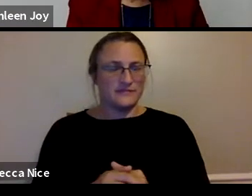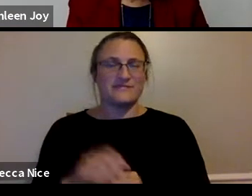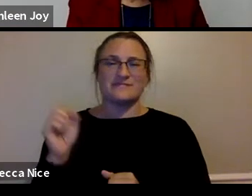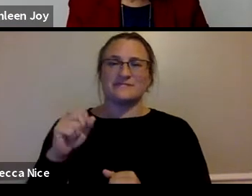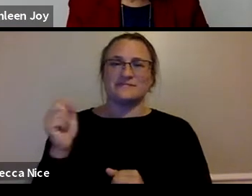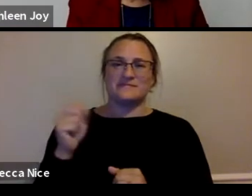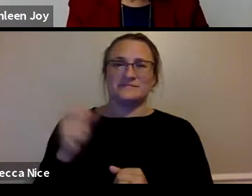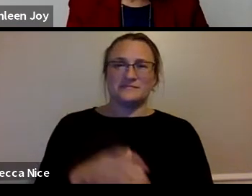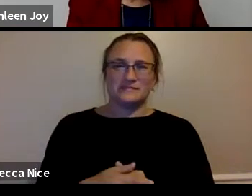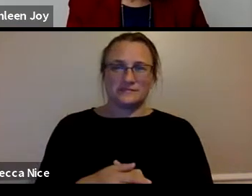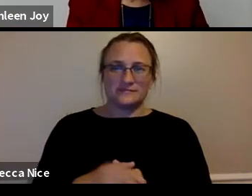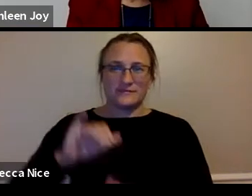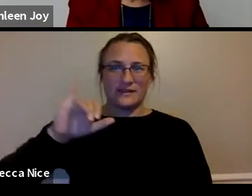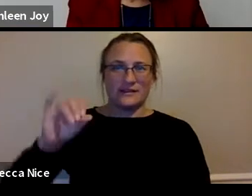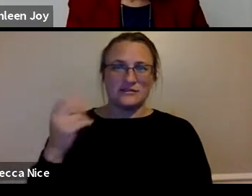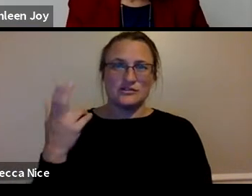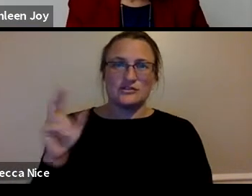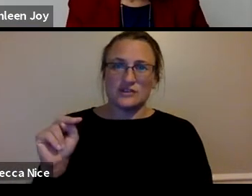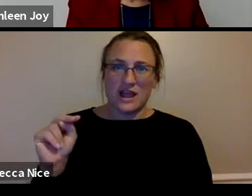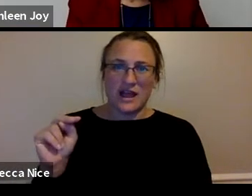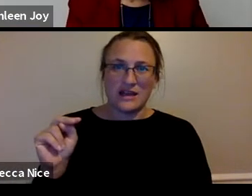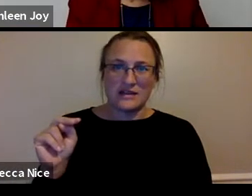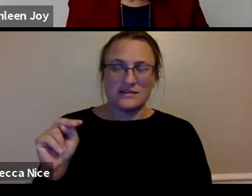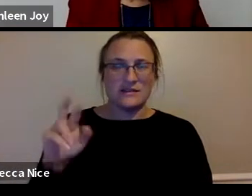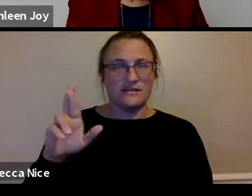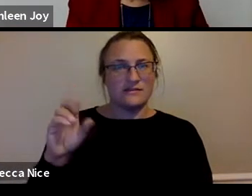sir. That's